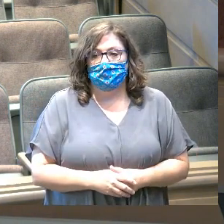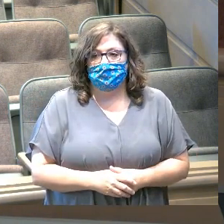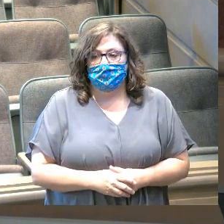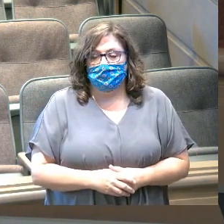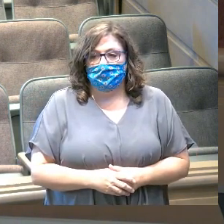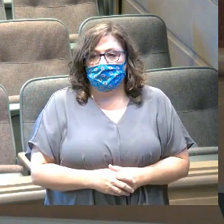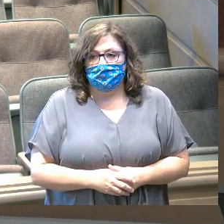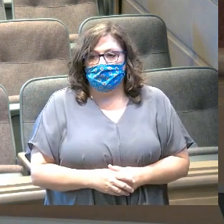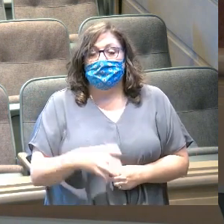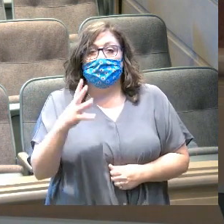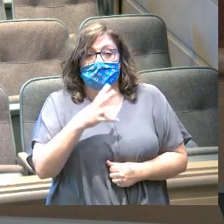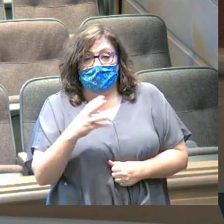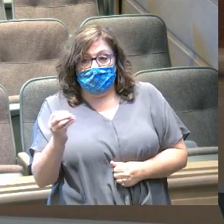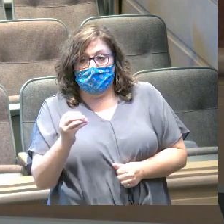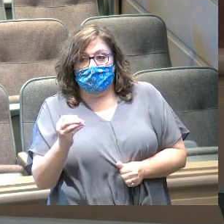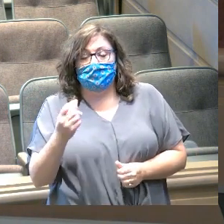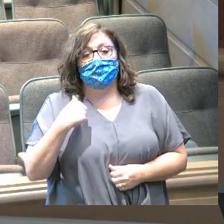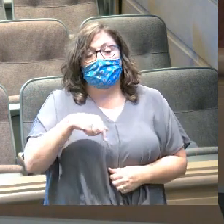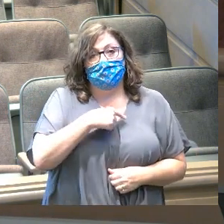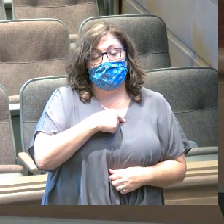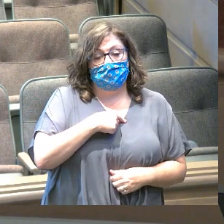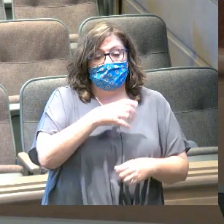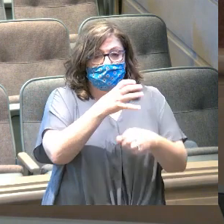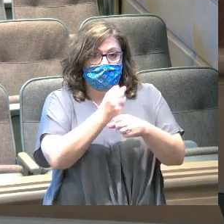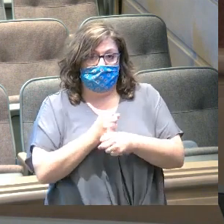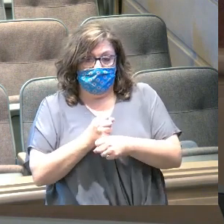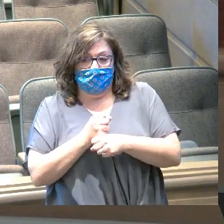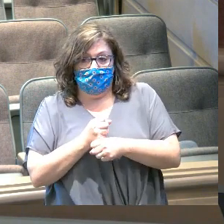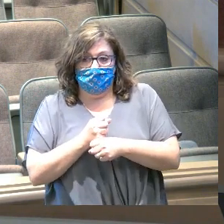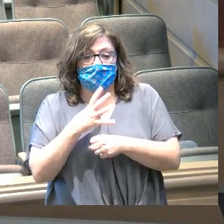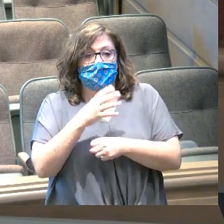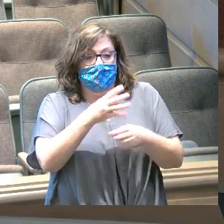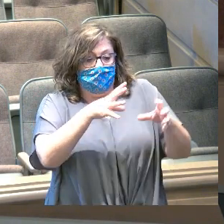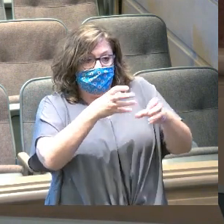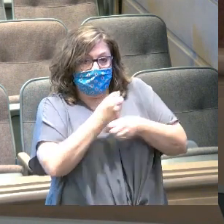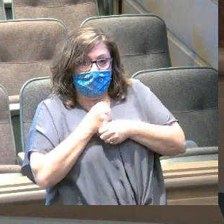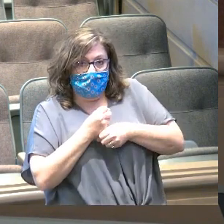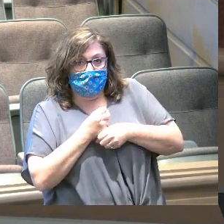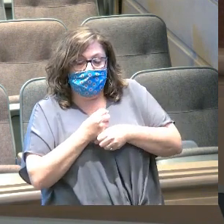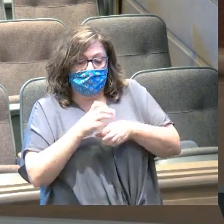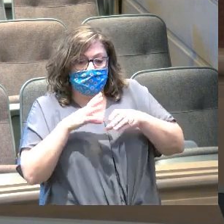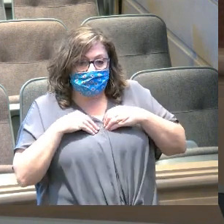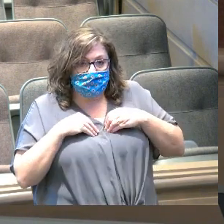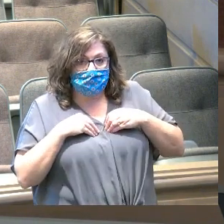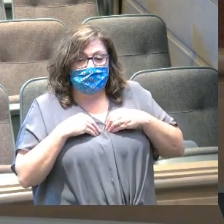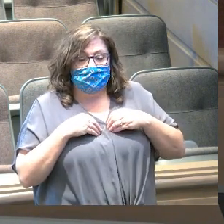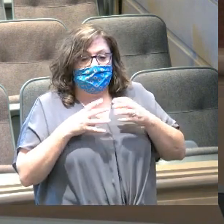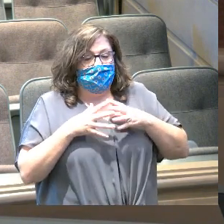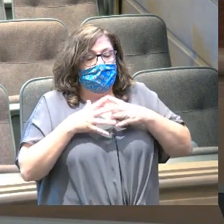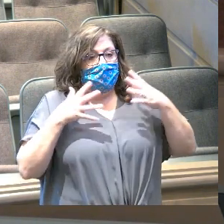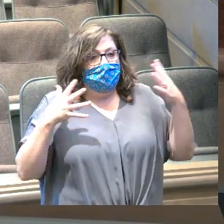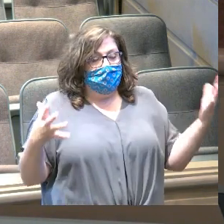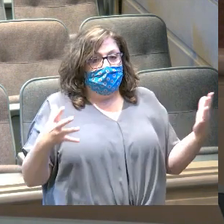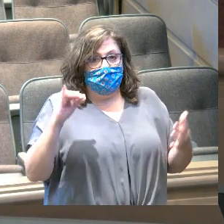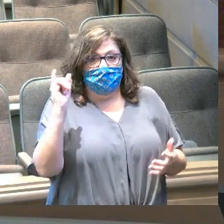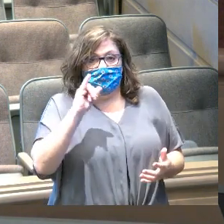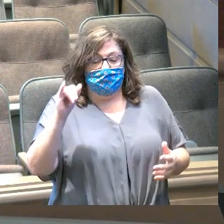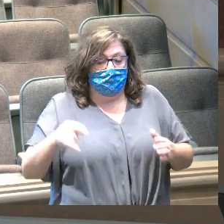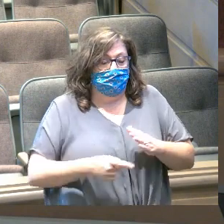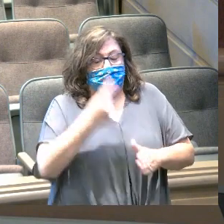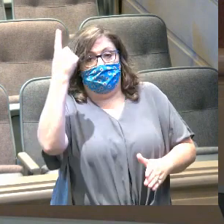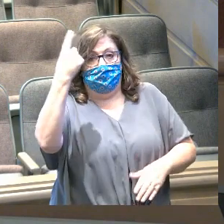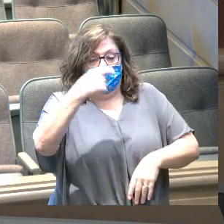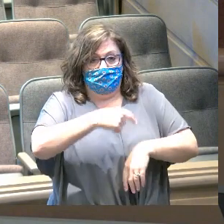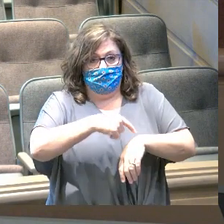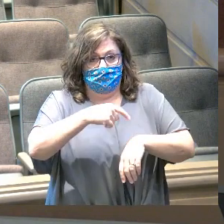got and received a tremendous amount, a tremendous influx of this infection all at one time in this